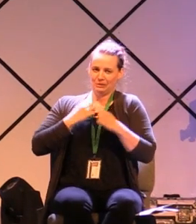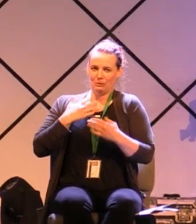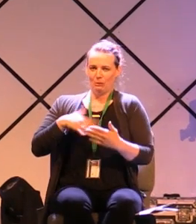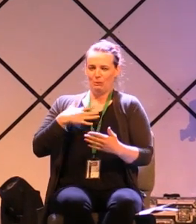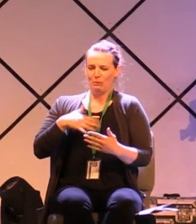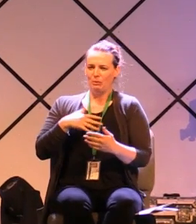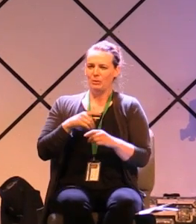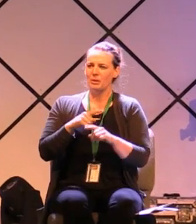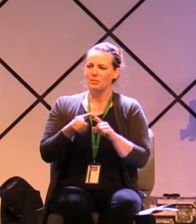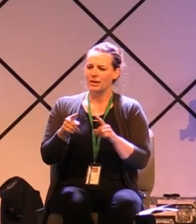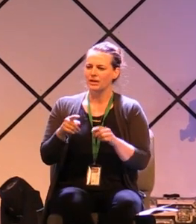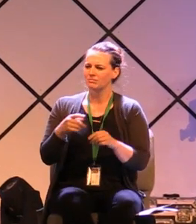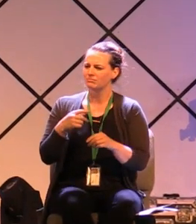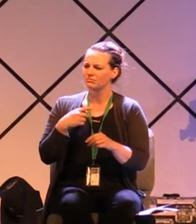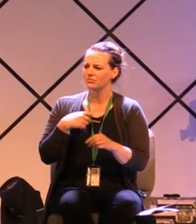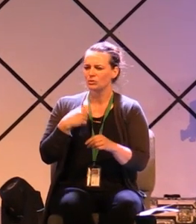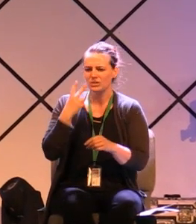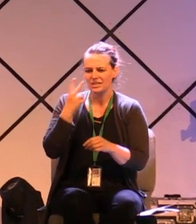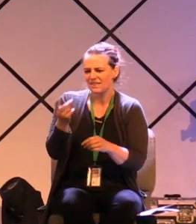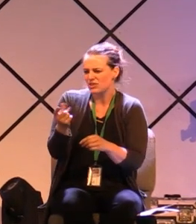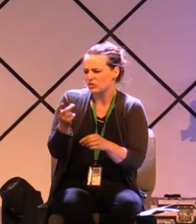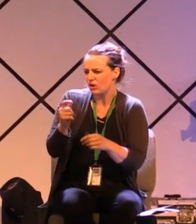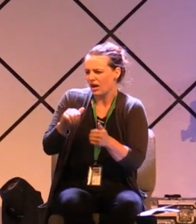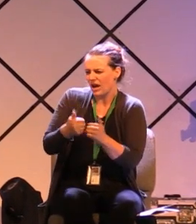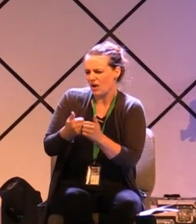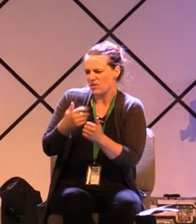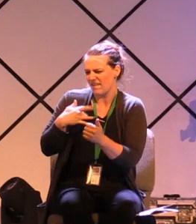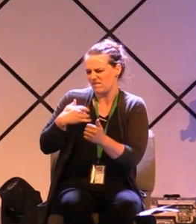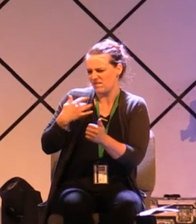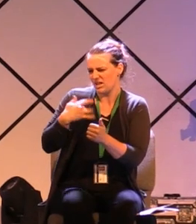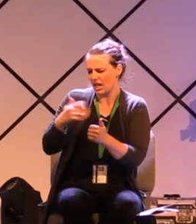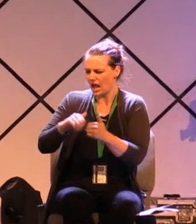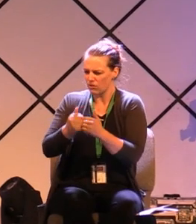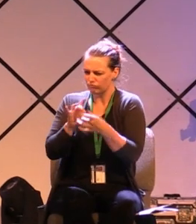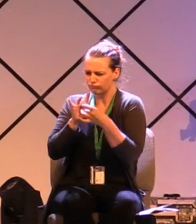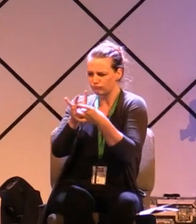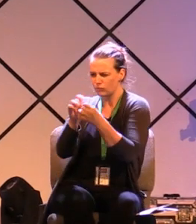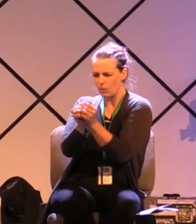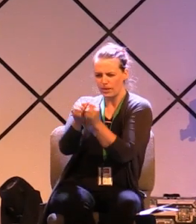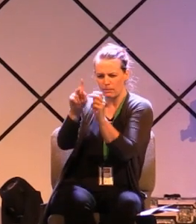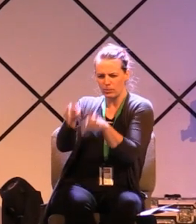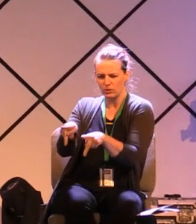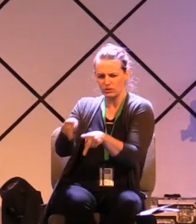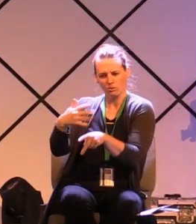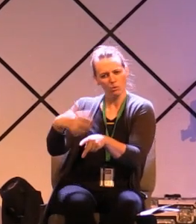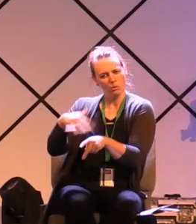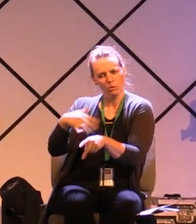that dogs have to humans and matched it with a purpose to change people's lives.